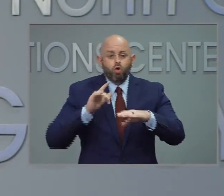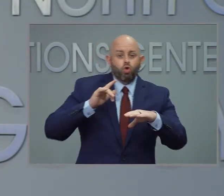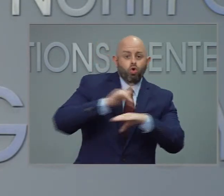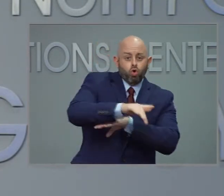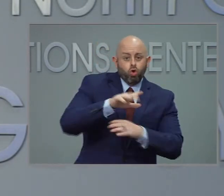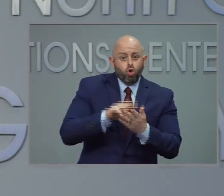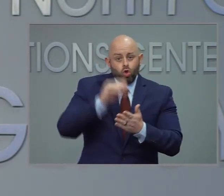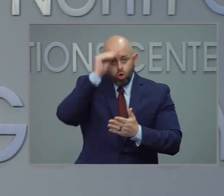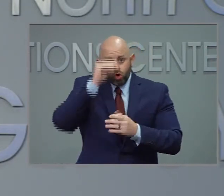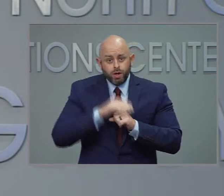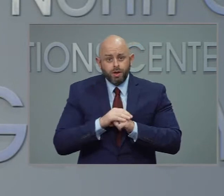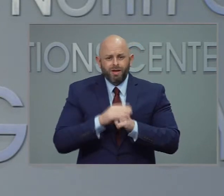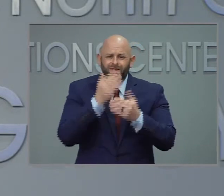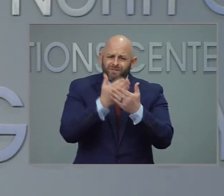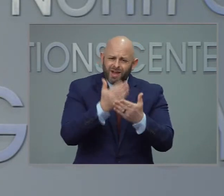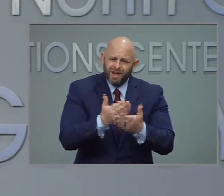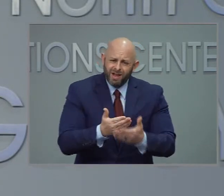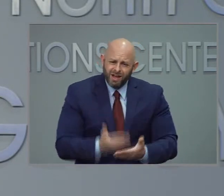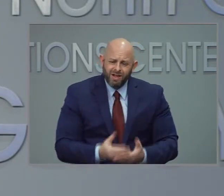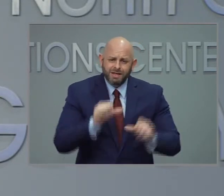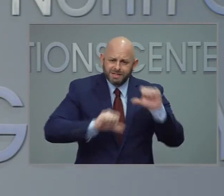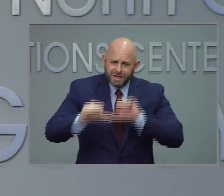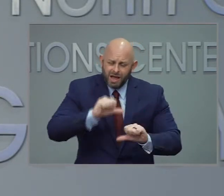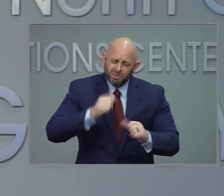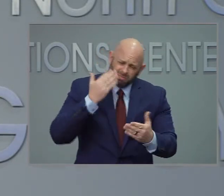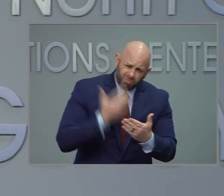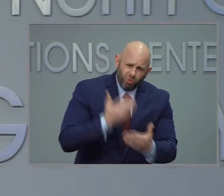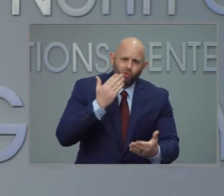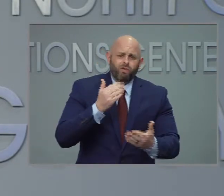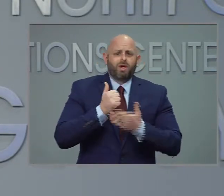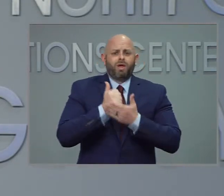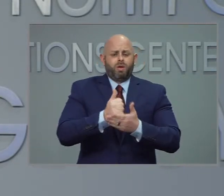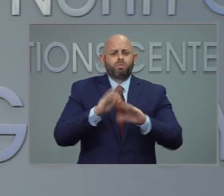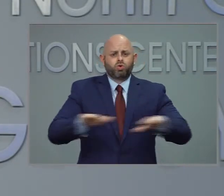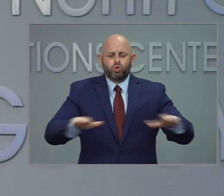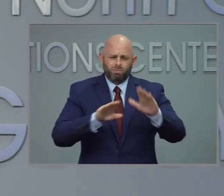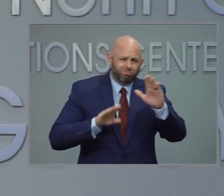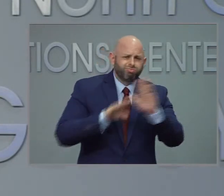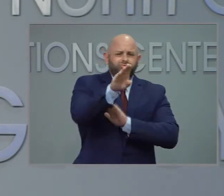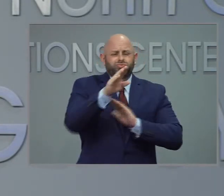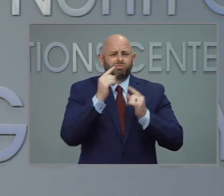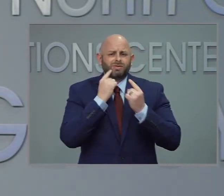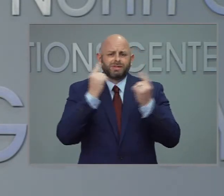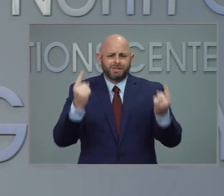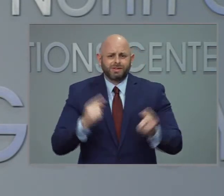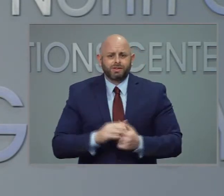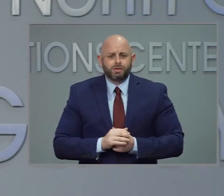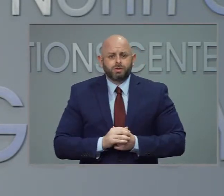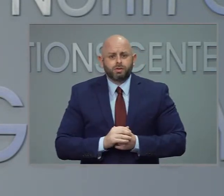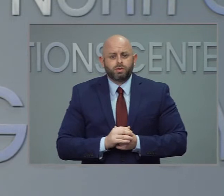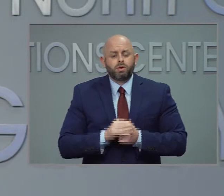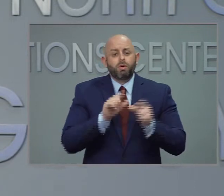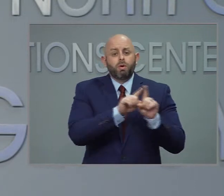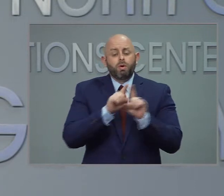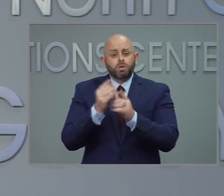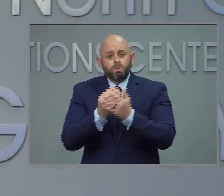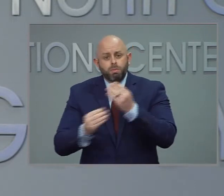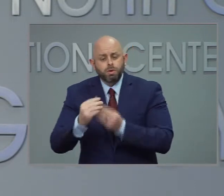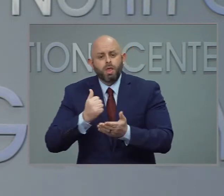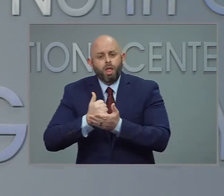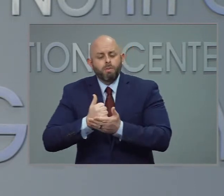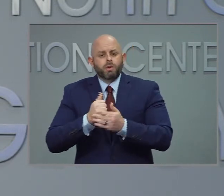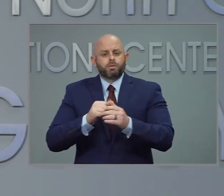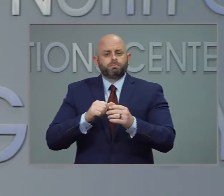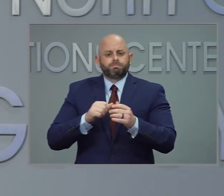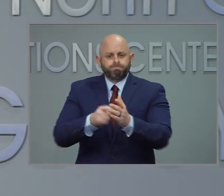overwhelmingly proves starts children on the right path to success. This budget also works to make good on our state's constitutional duty